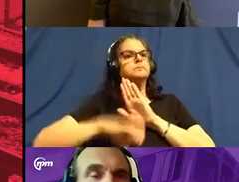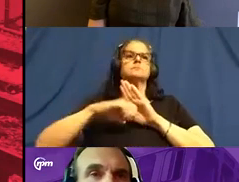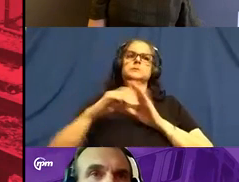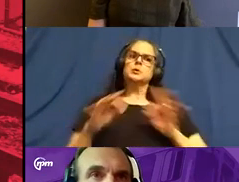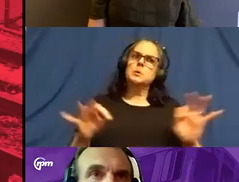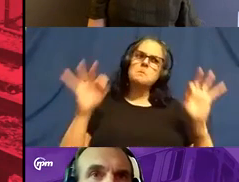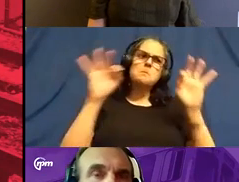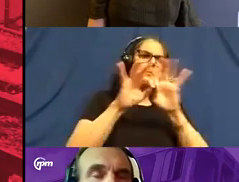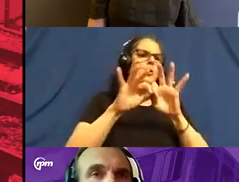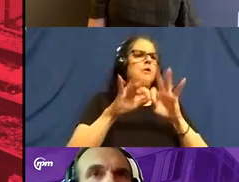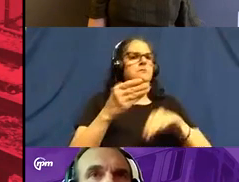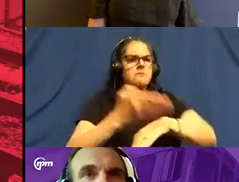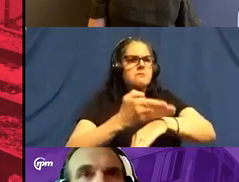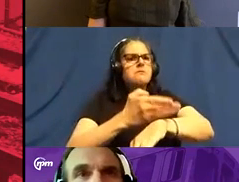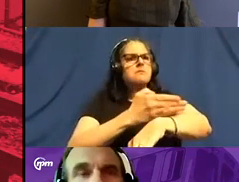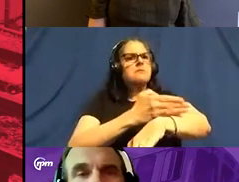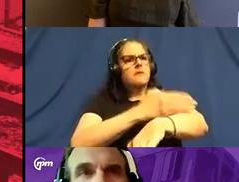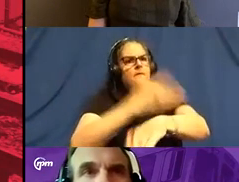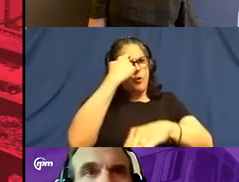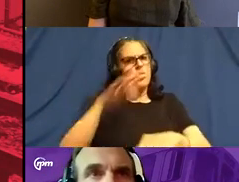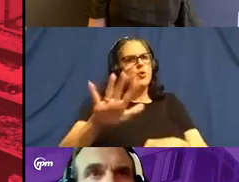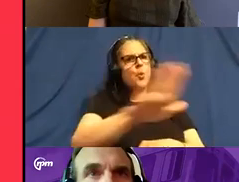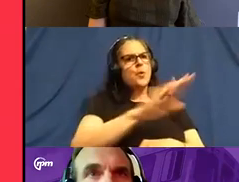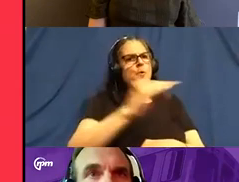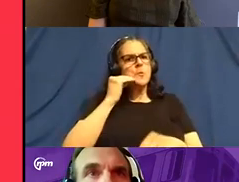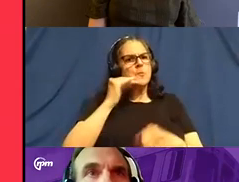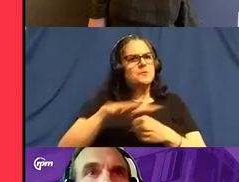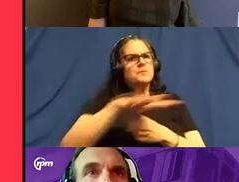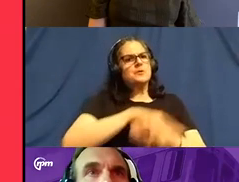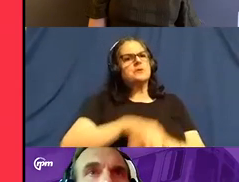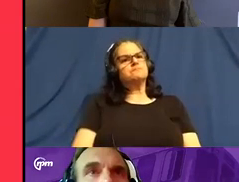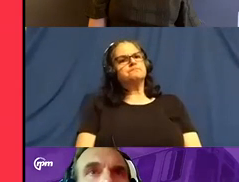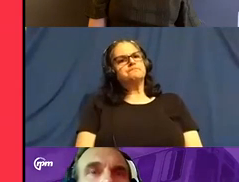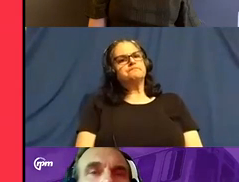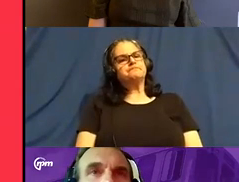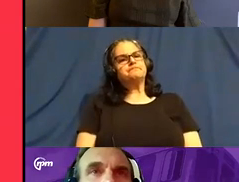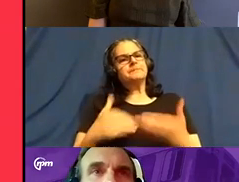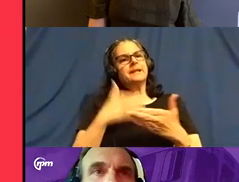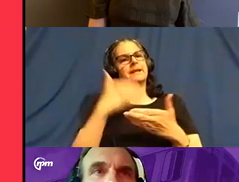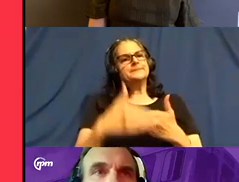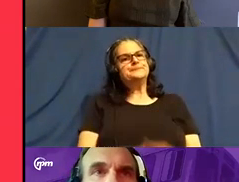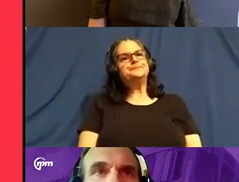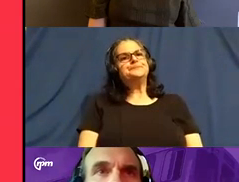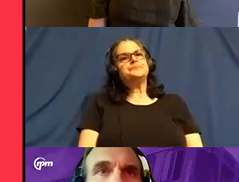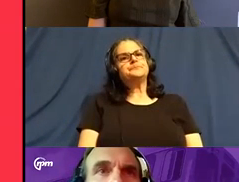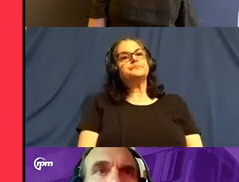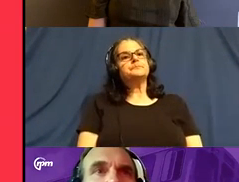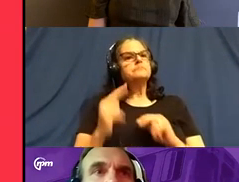bringing to your community. Next slide, please. So construction approach and